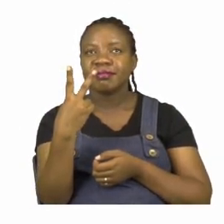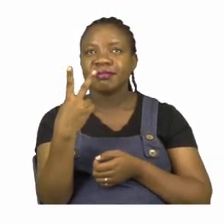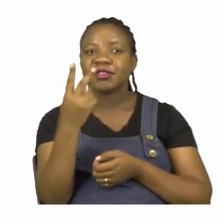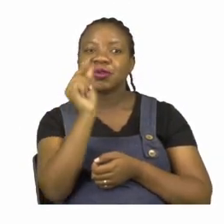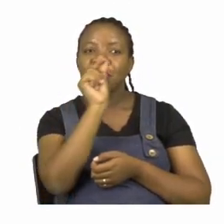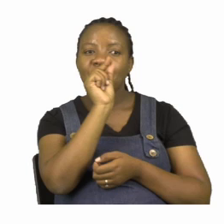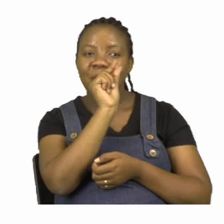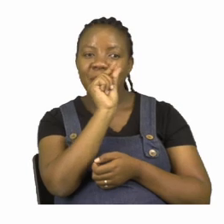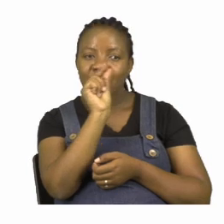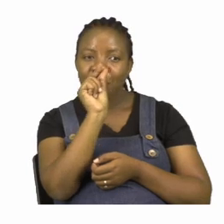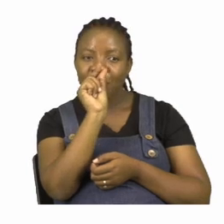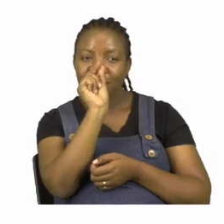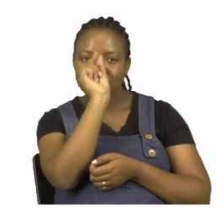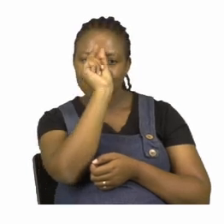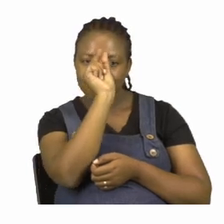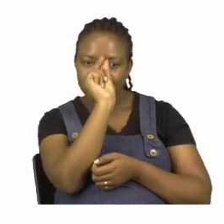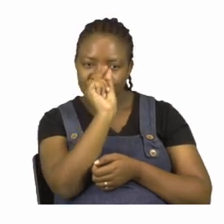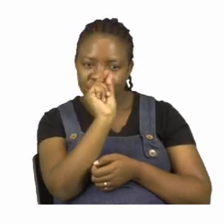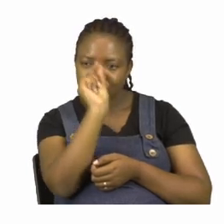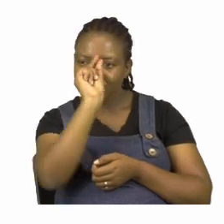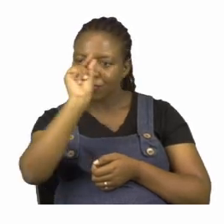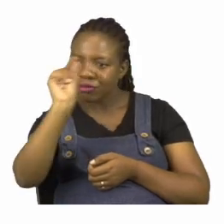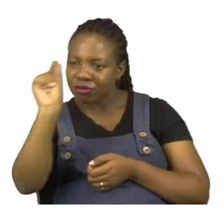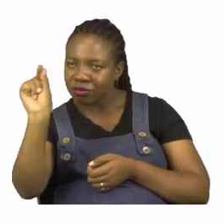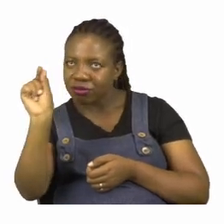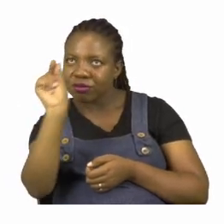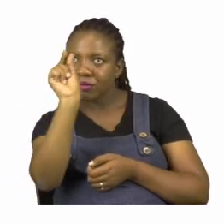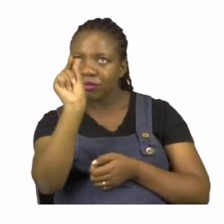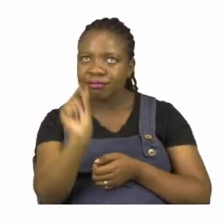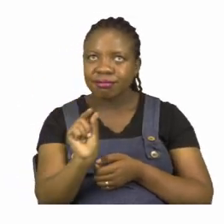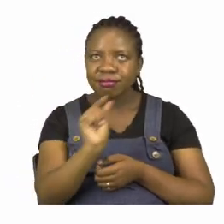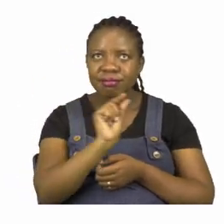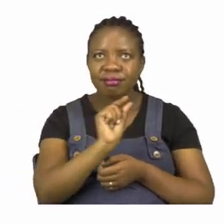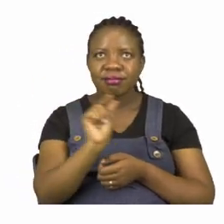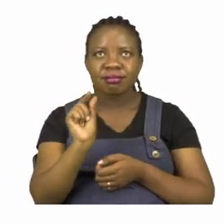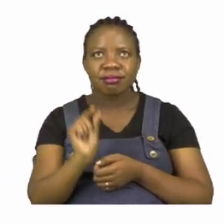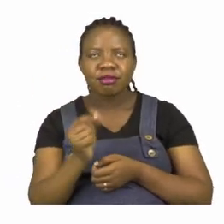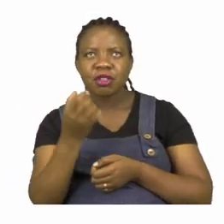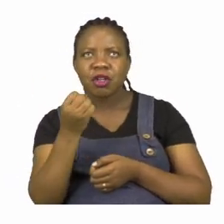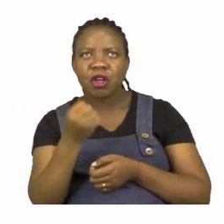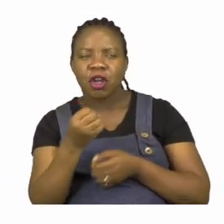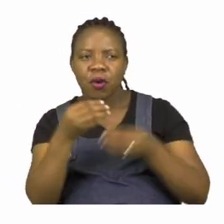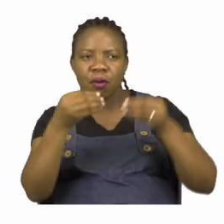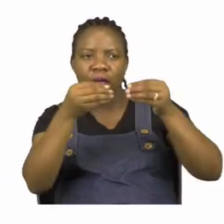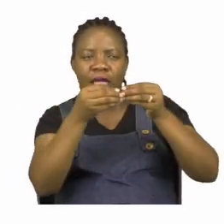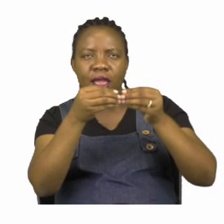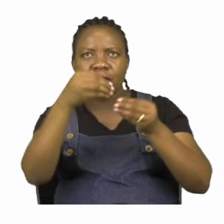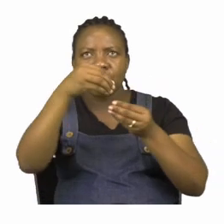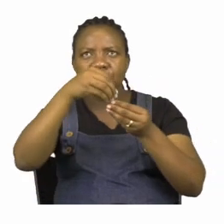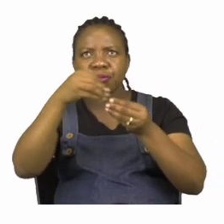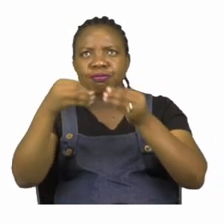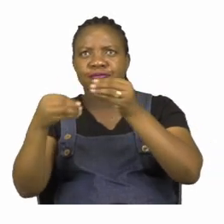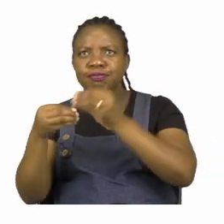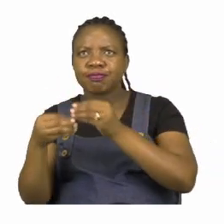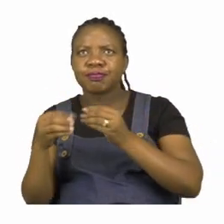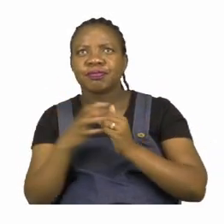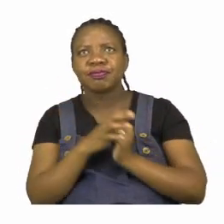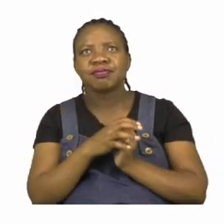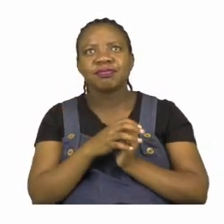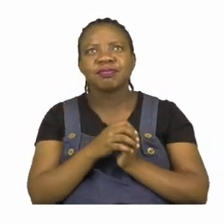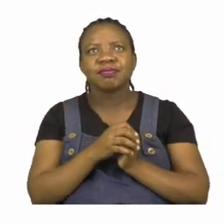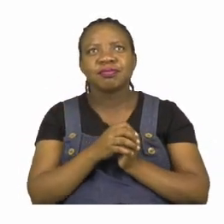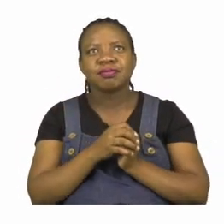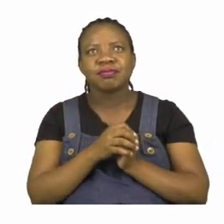crossword puzzle. Now, as you can see, we actually have puzzle pieces. And today, we are going to use the colors